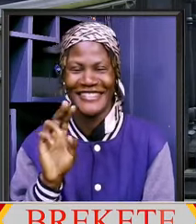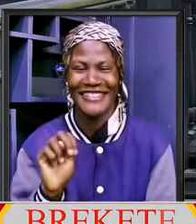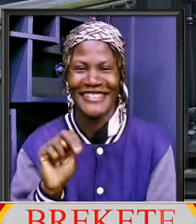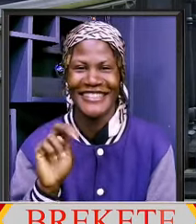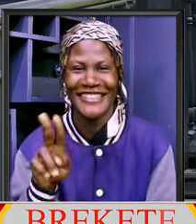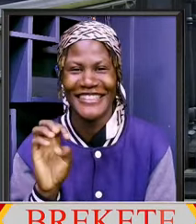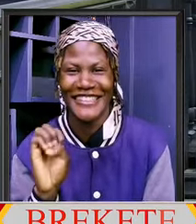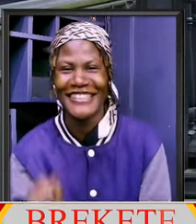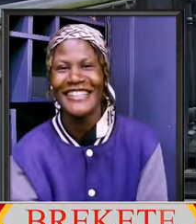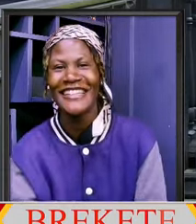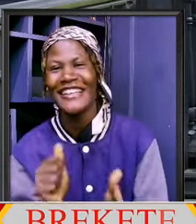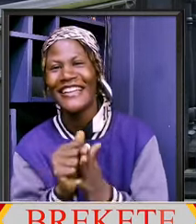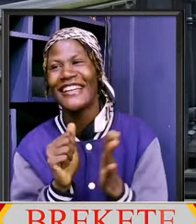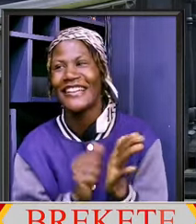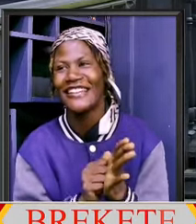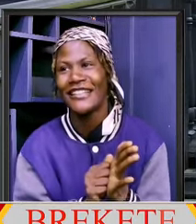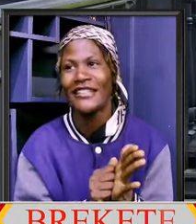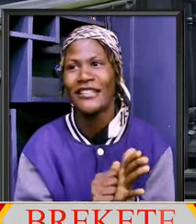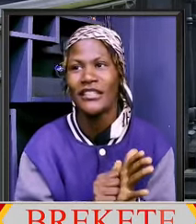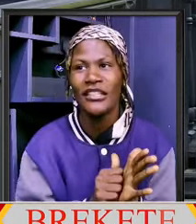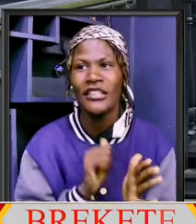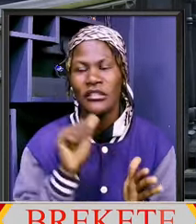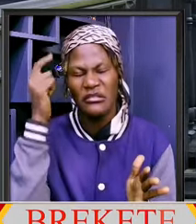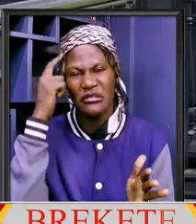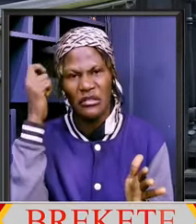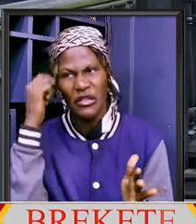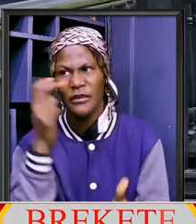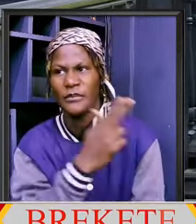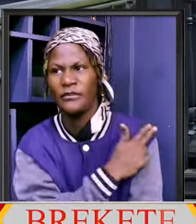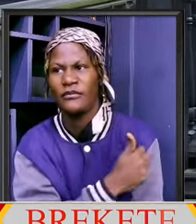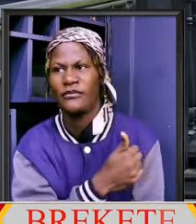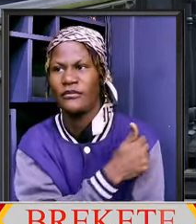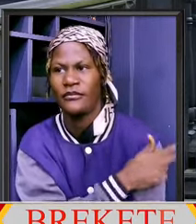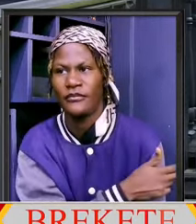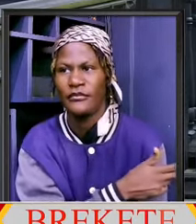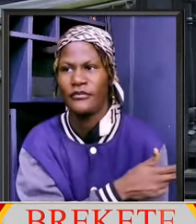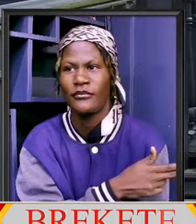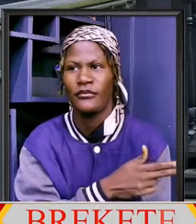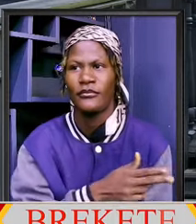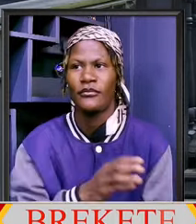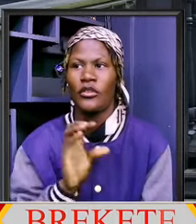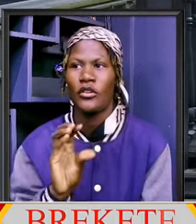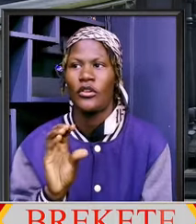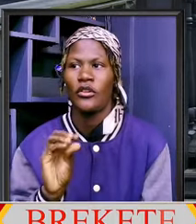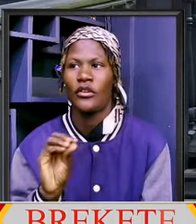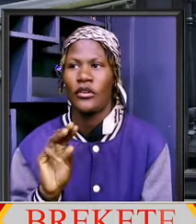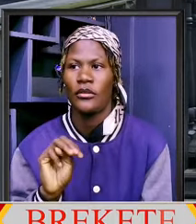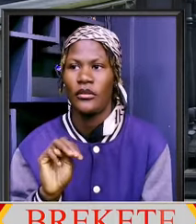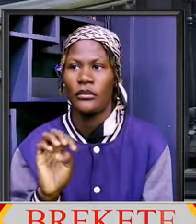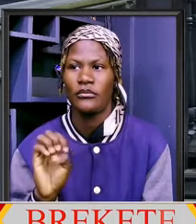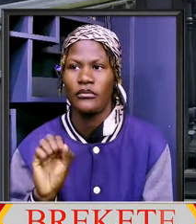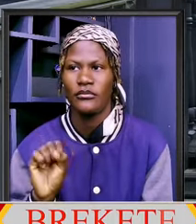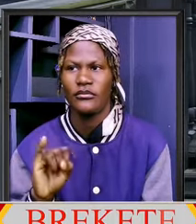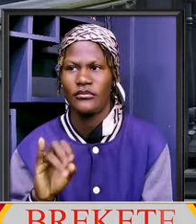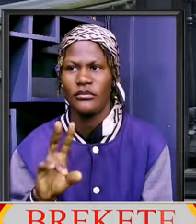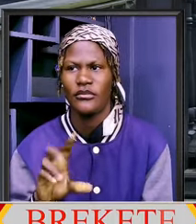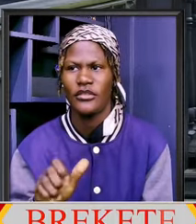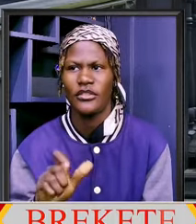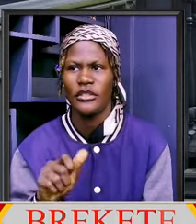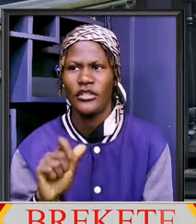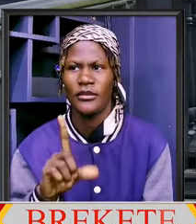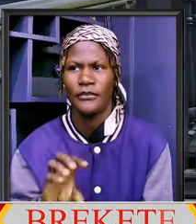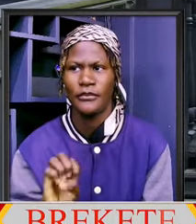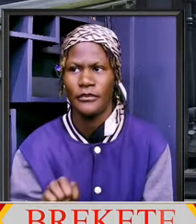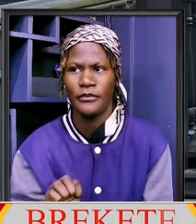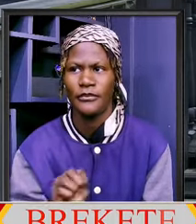State. Yes. Na government hospital. Na commercial hospital. I say Abuja Mission,